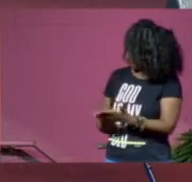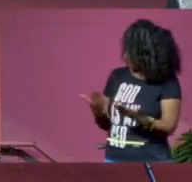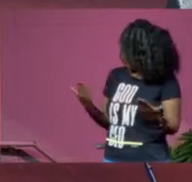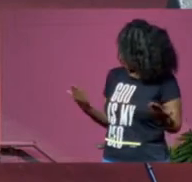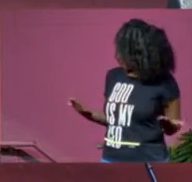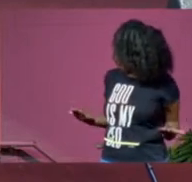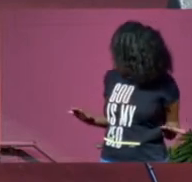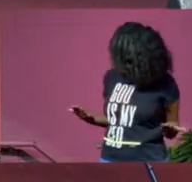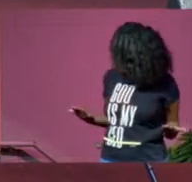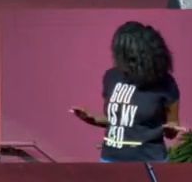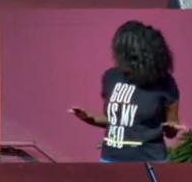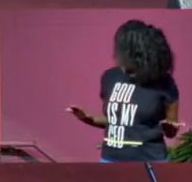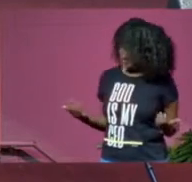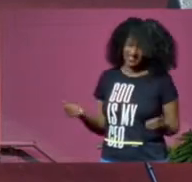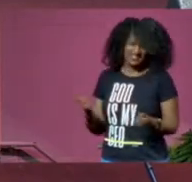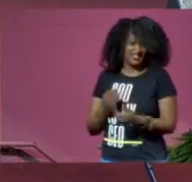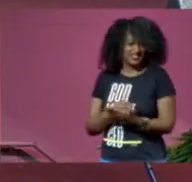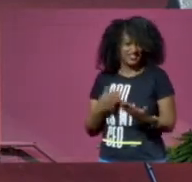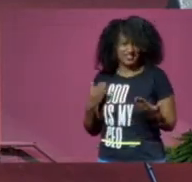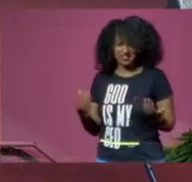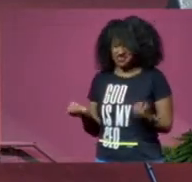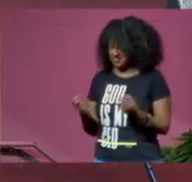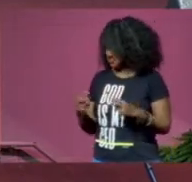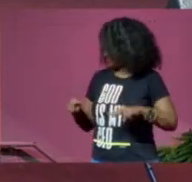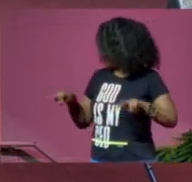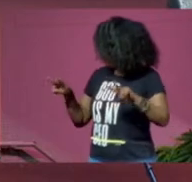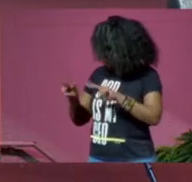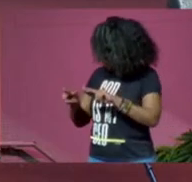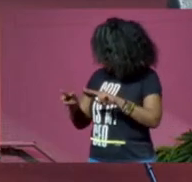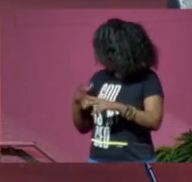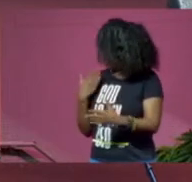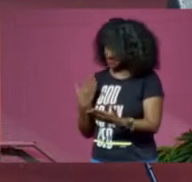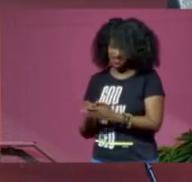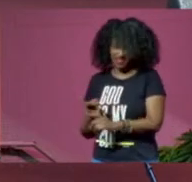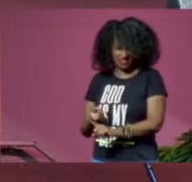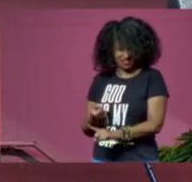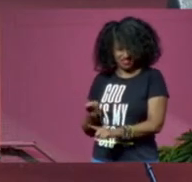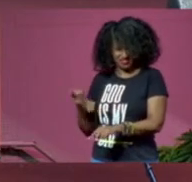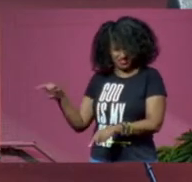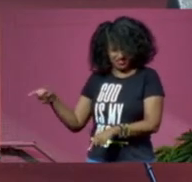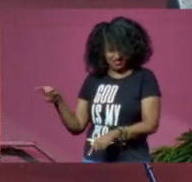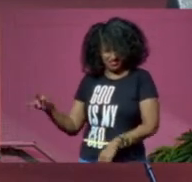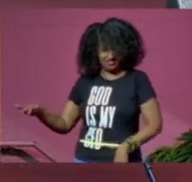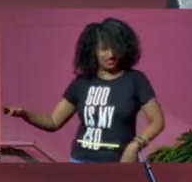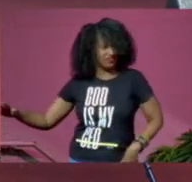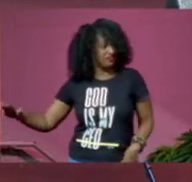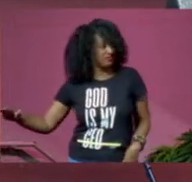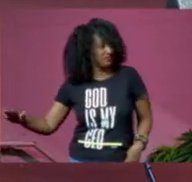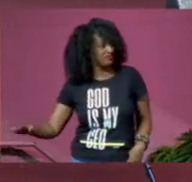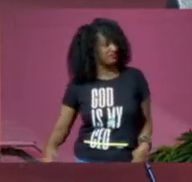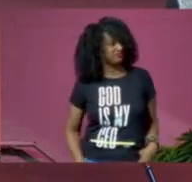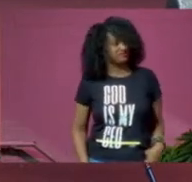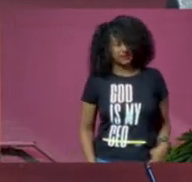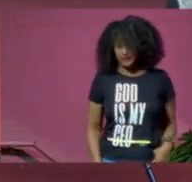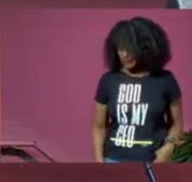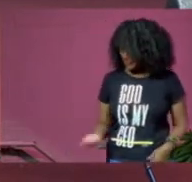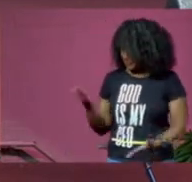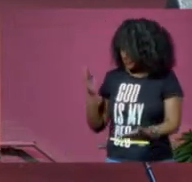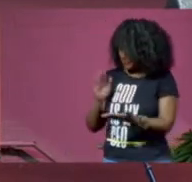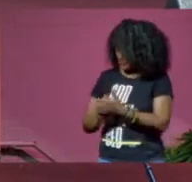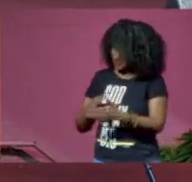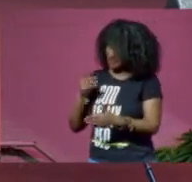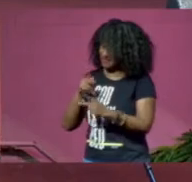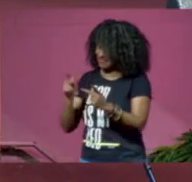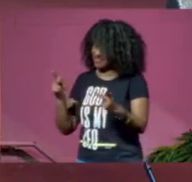can anything of value, can anything good come out of Nazareth? I mean, Nazareth was that bad. That's